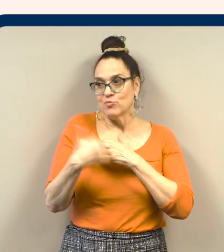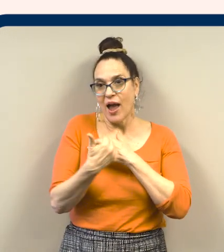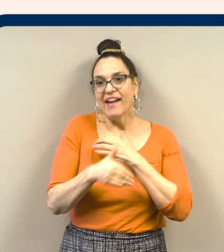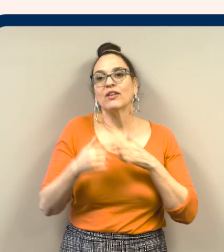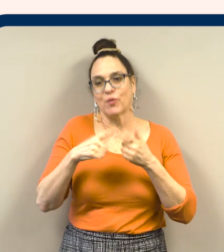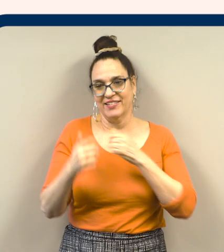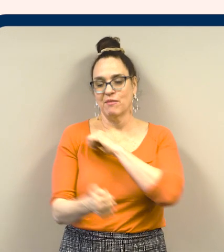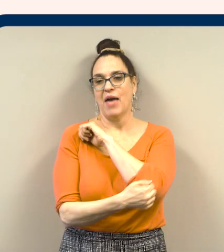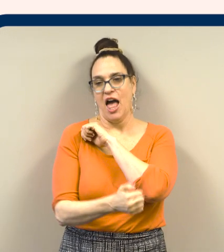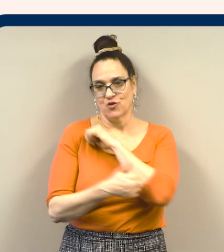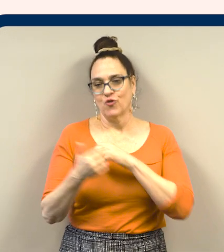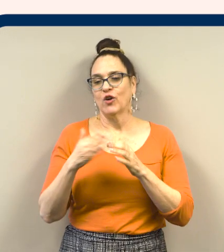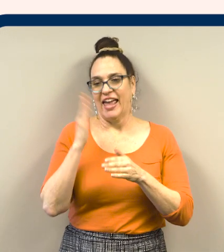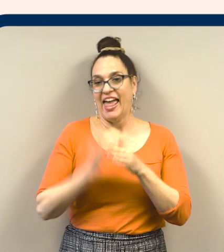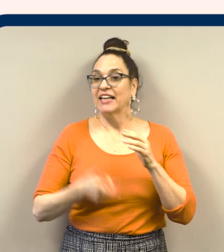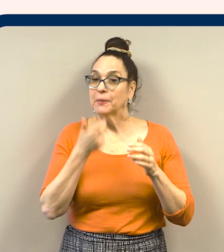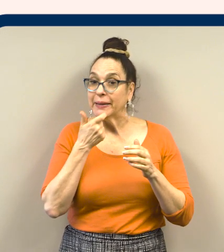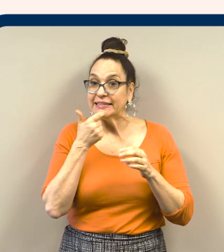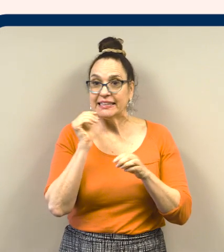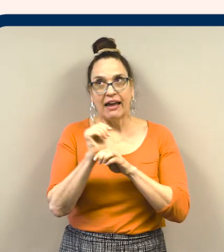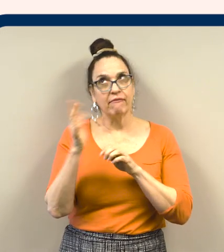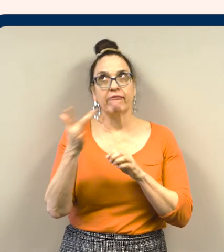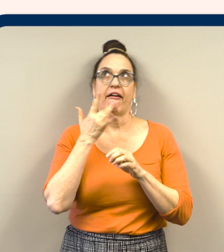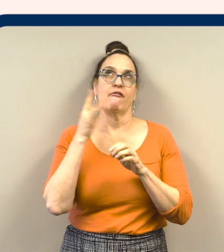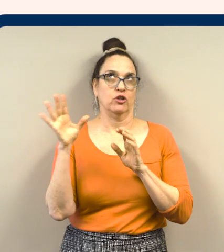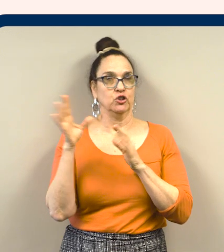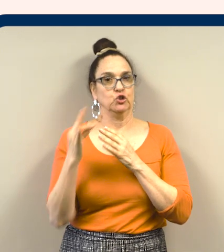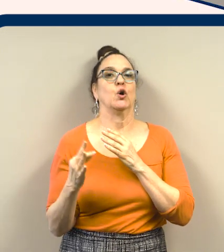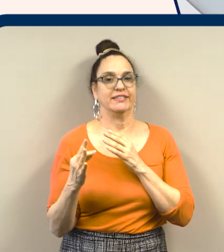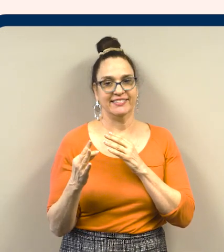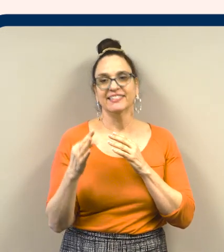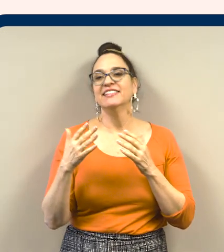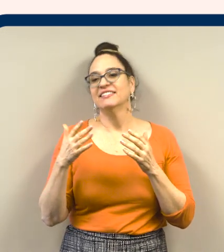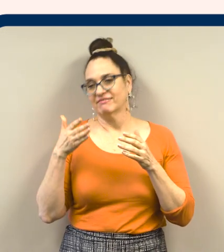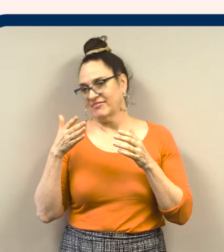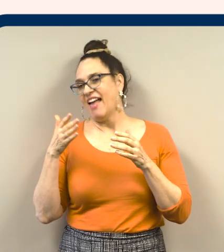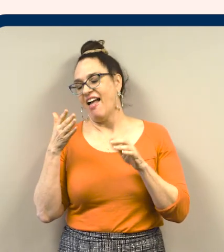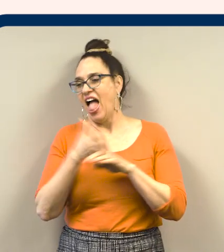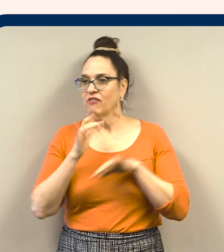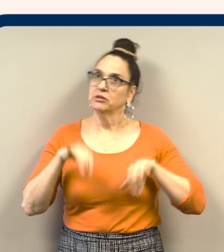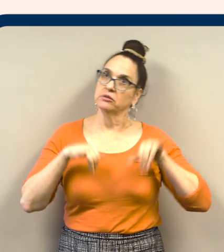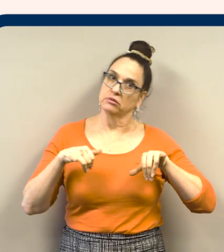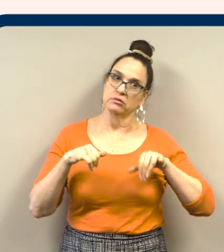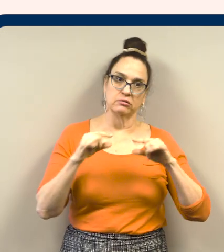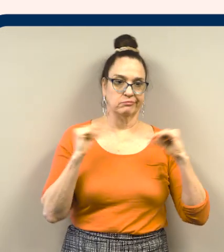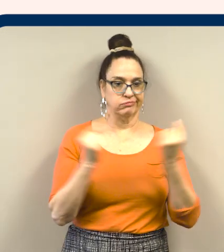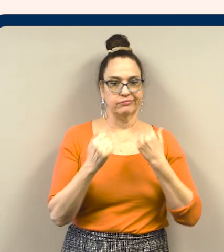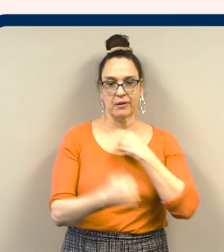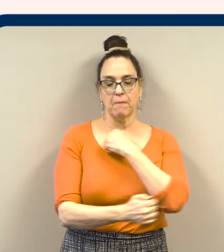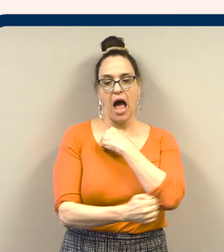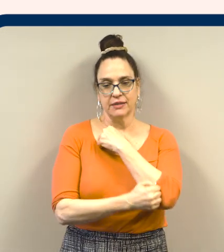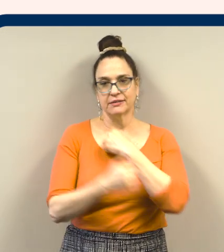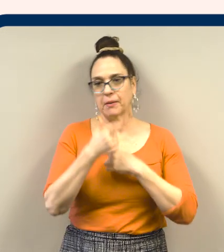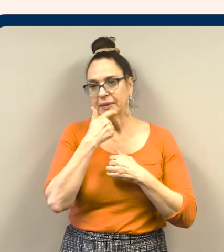ends. Pizza night is a favorite choice, especially after a week of matzah pizza. Enjoy your first bites of bread